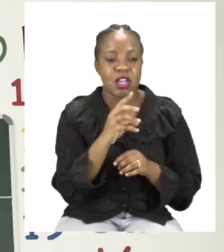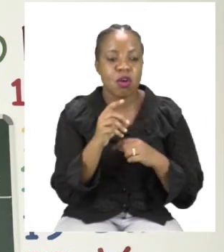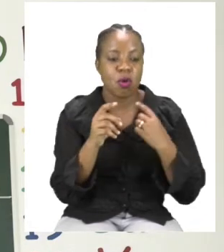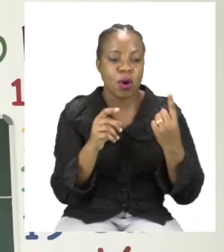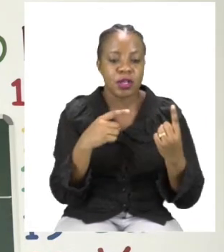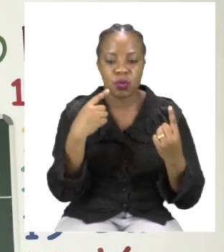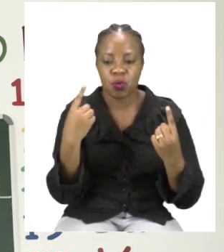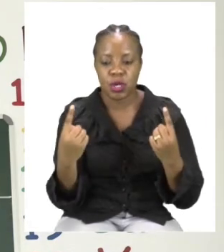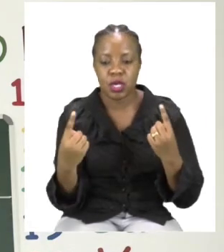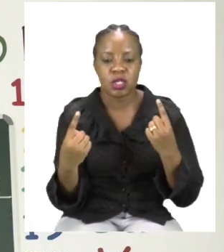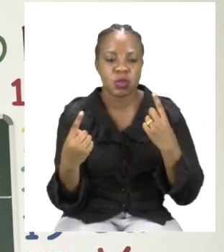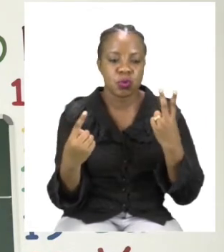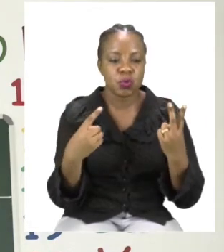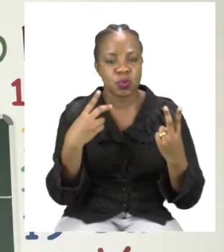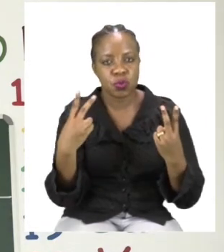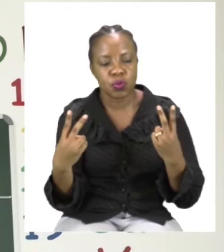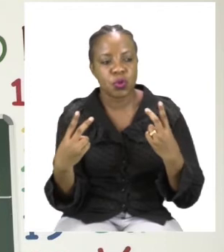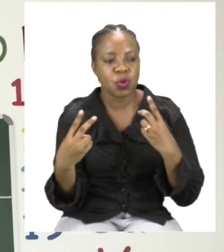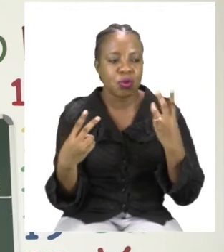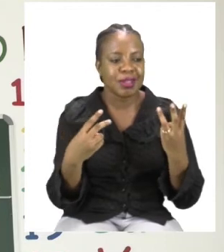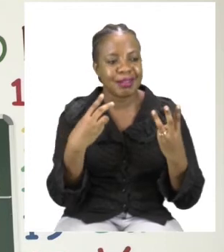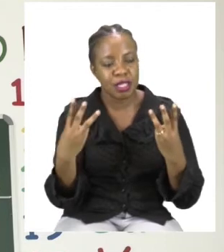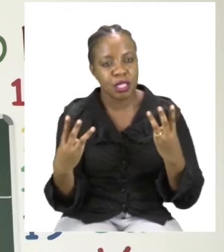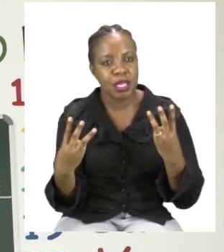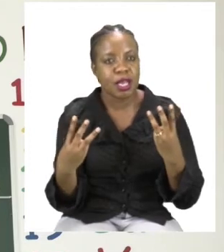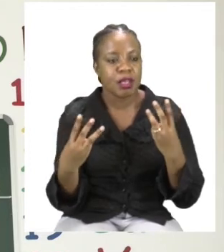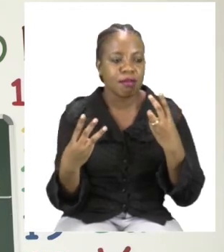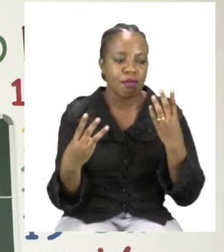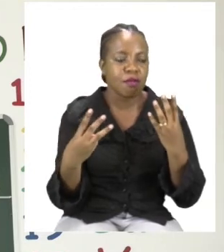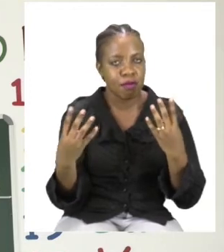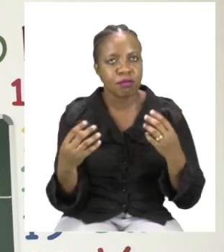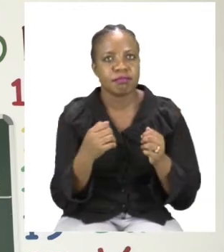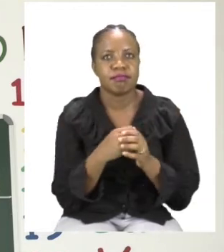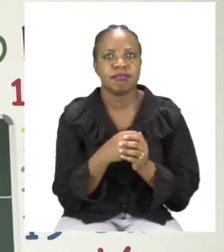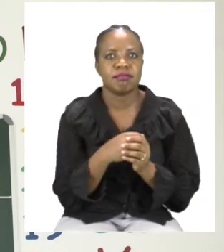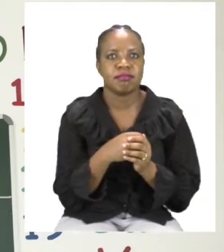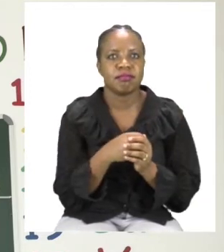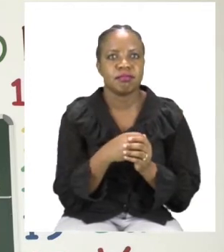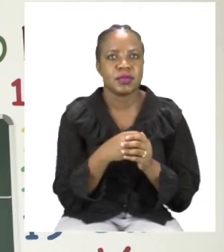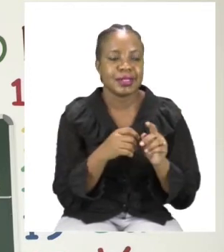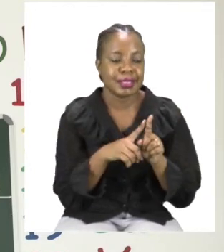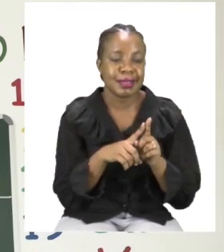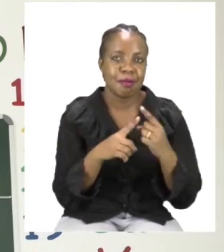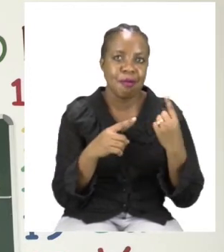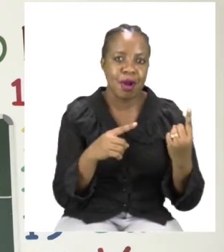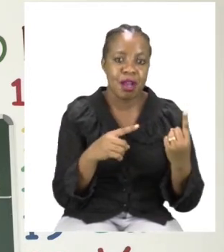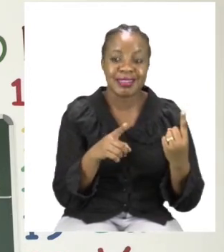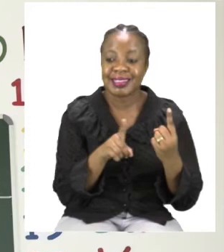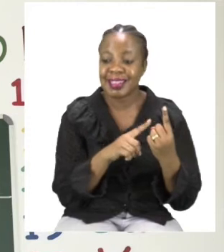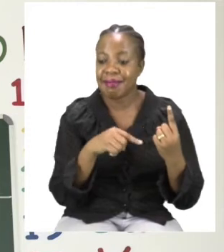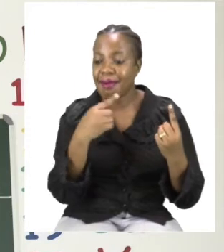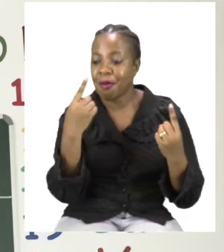here, we must put another one here. So if this is 1, then we must